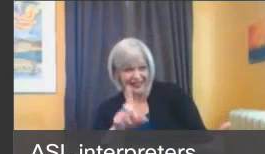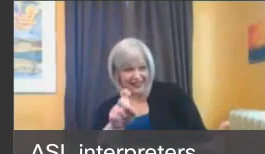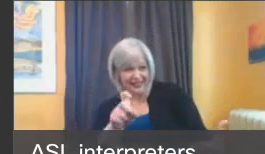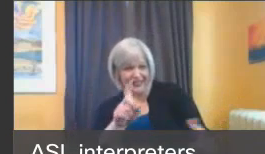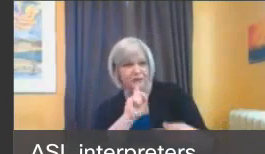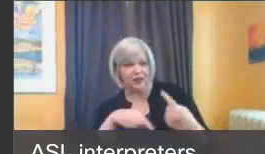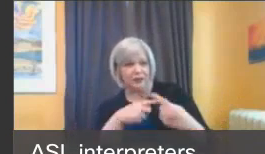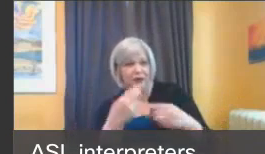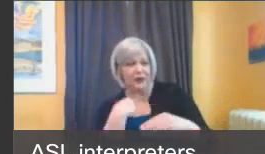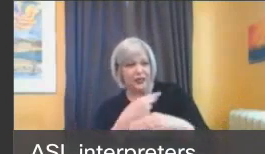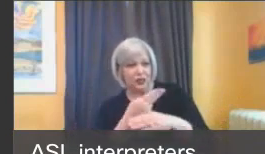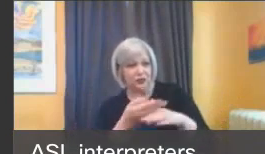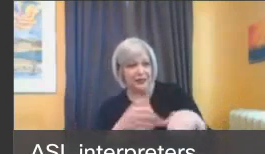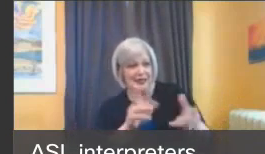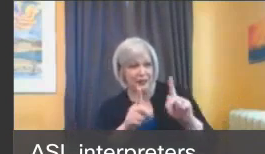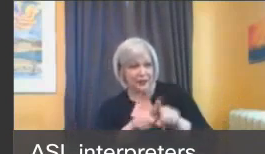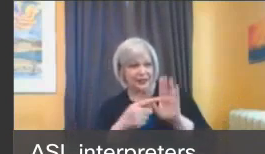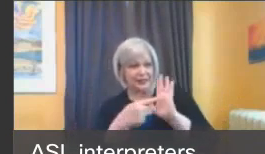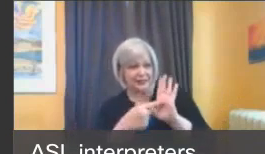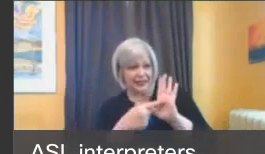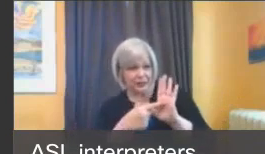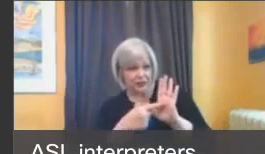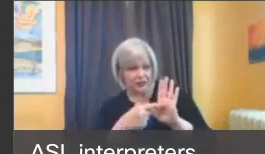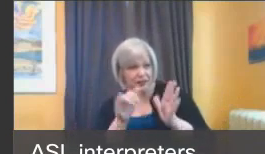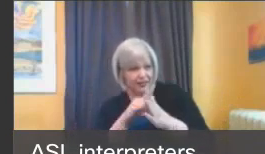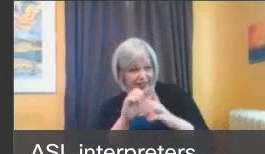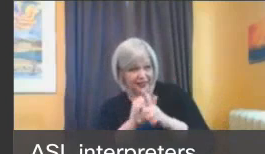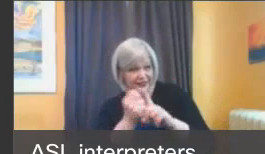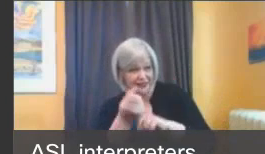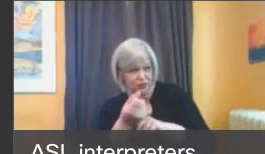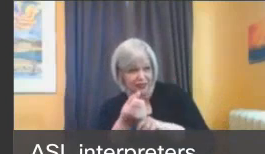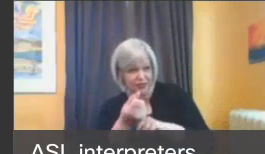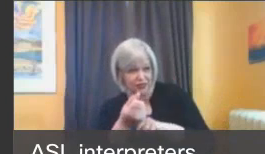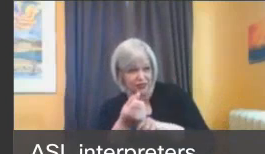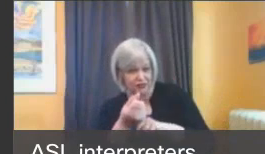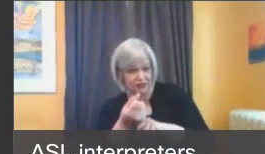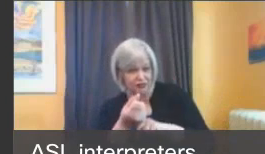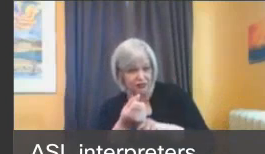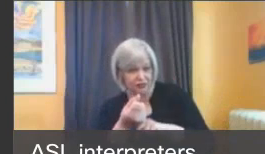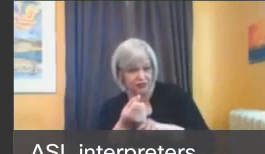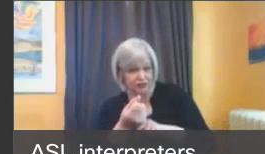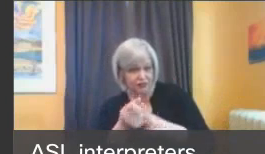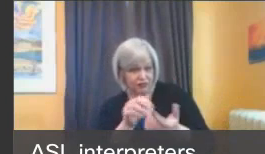use dead people as an example, has that situation been prominent and has it been